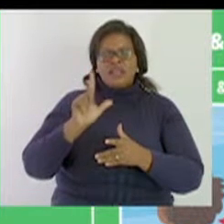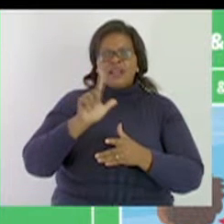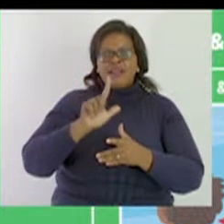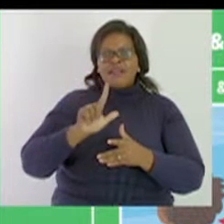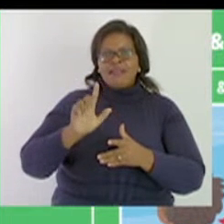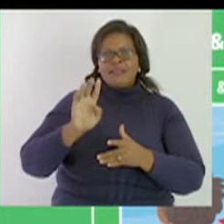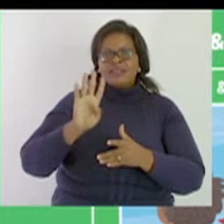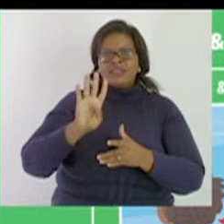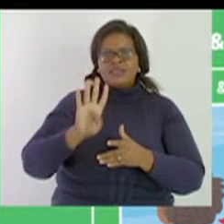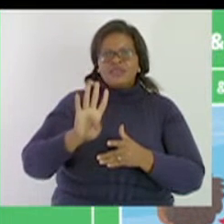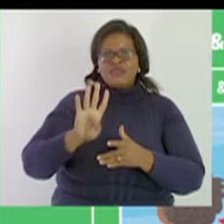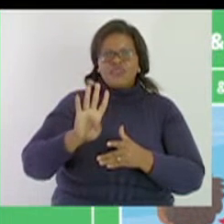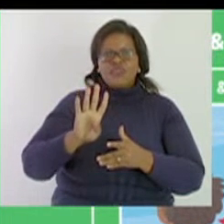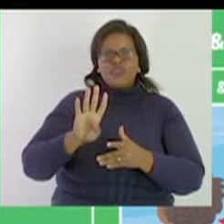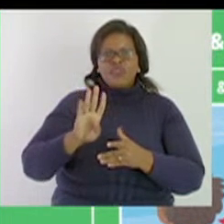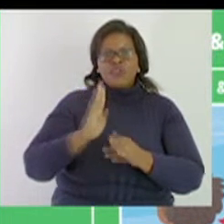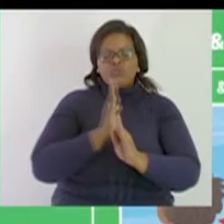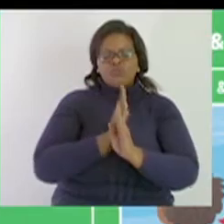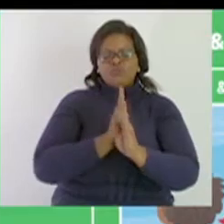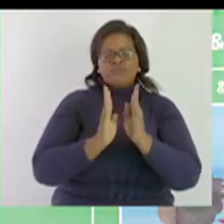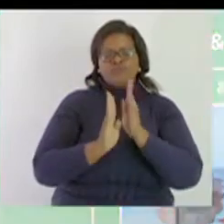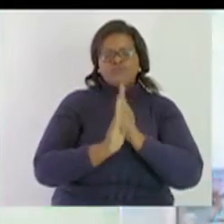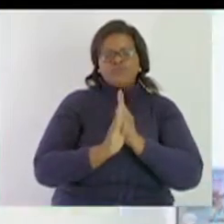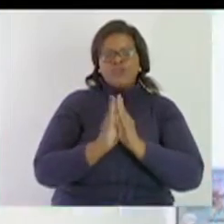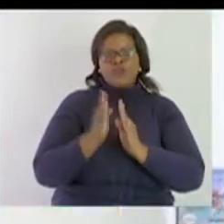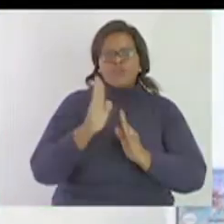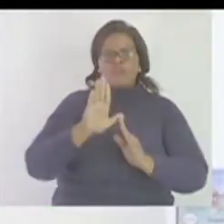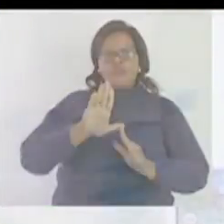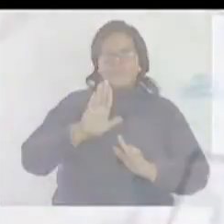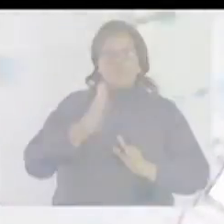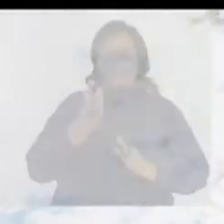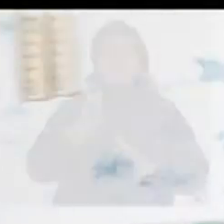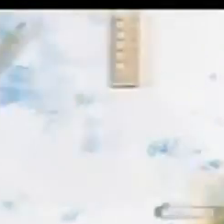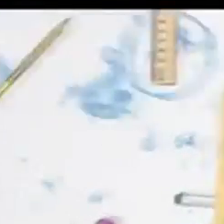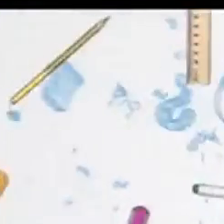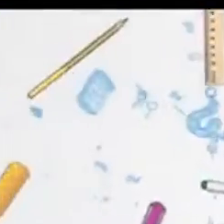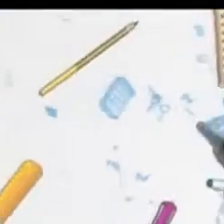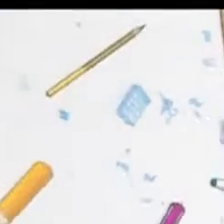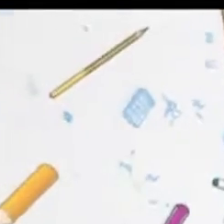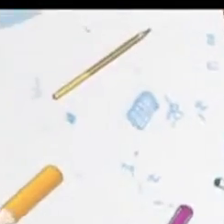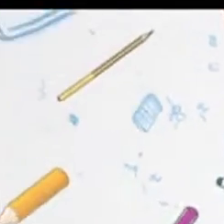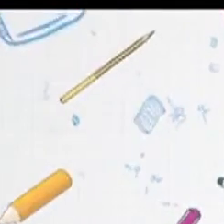topic is Order of Operations.